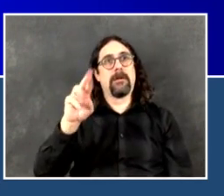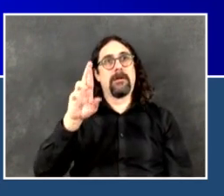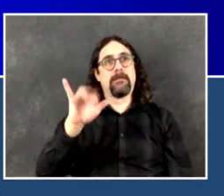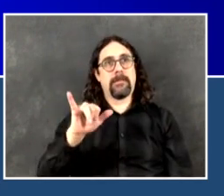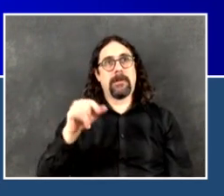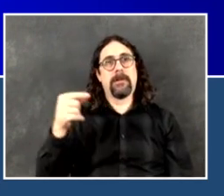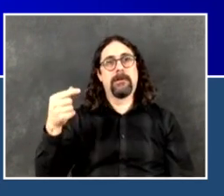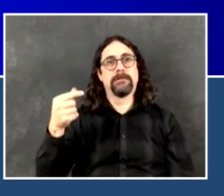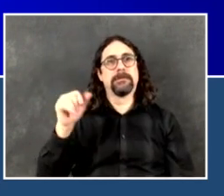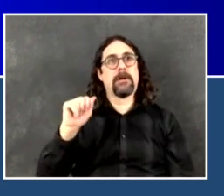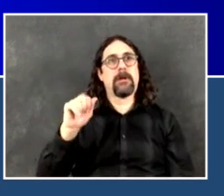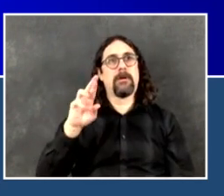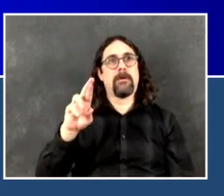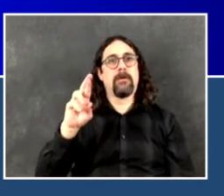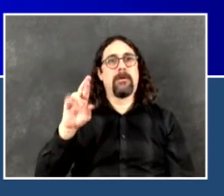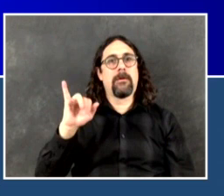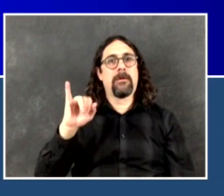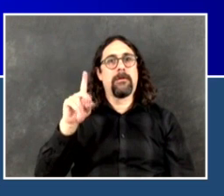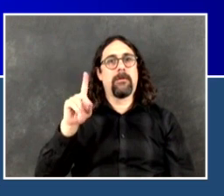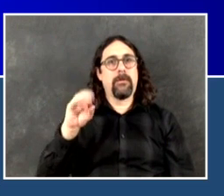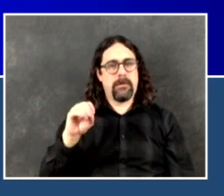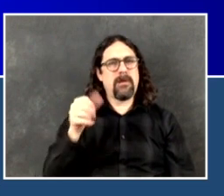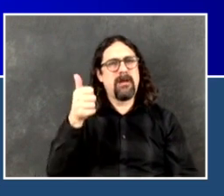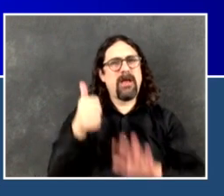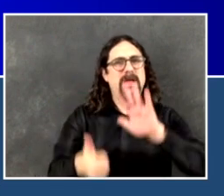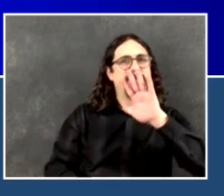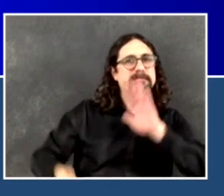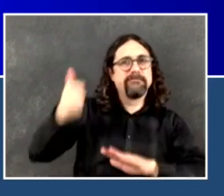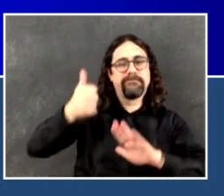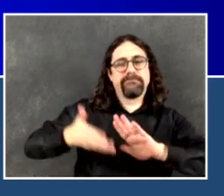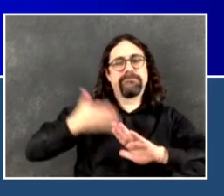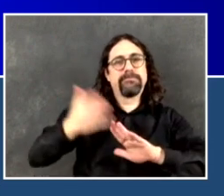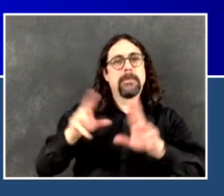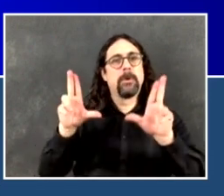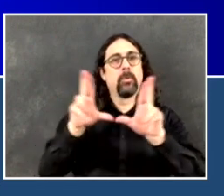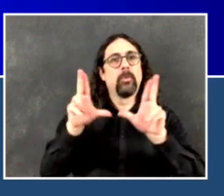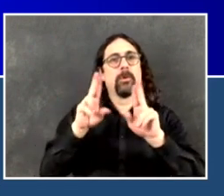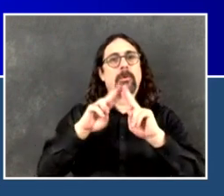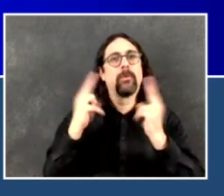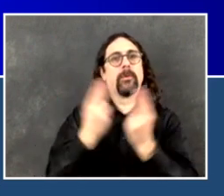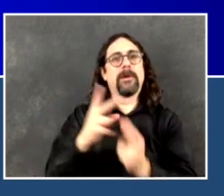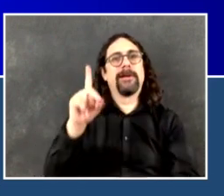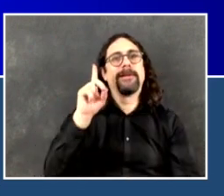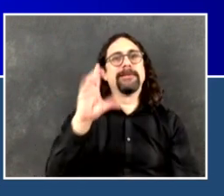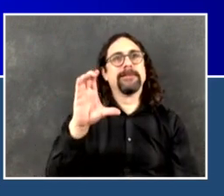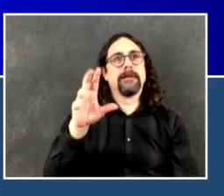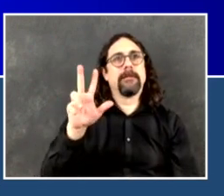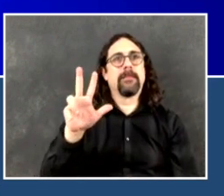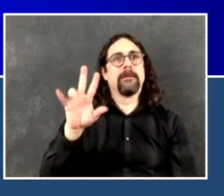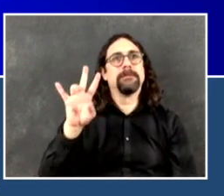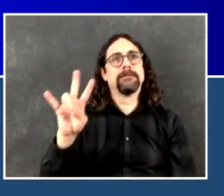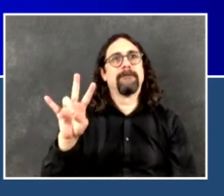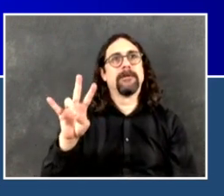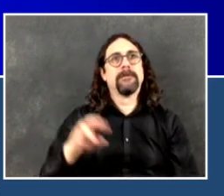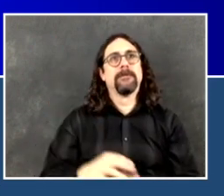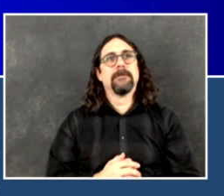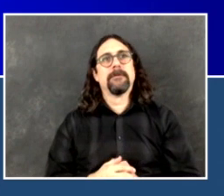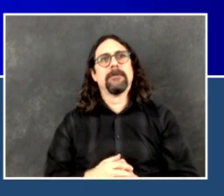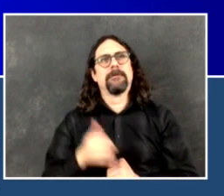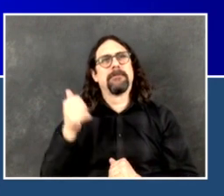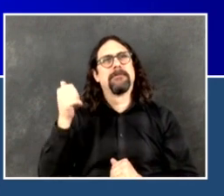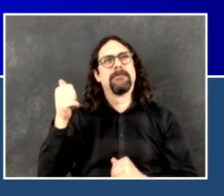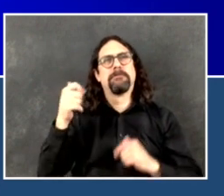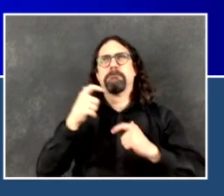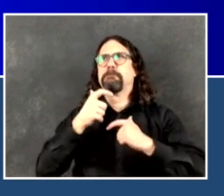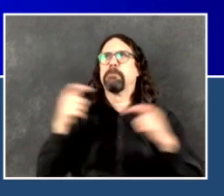work that keeps this city going. Henry is a thinker and a change agent and a visionary. I have had many a long conversation